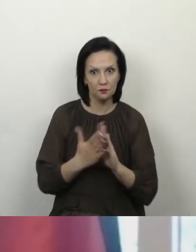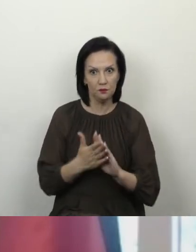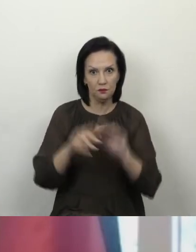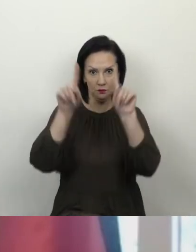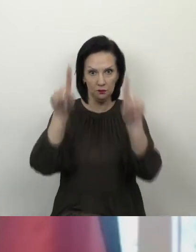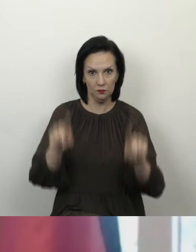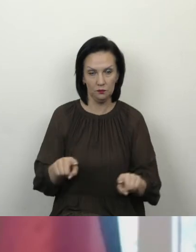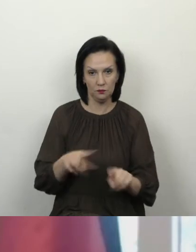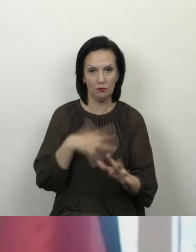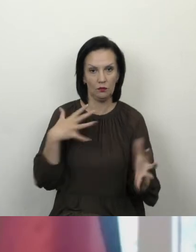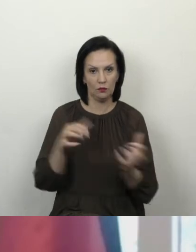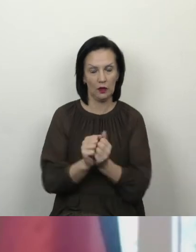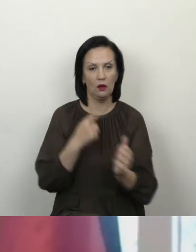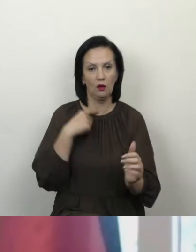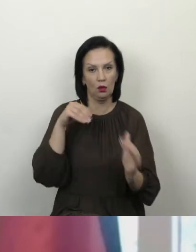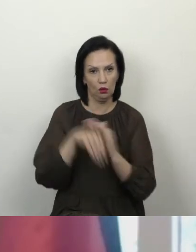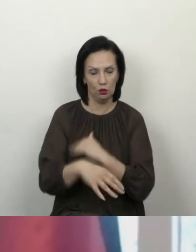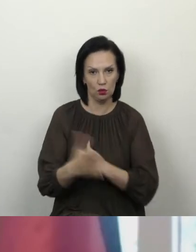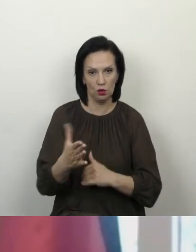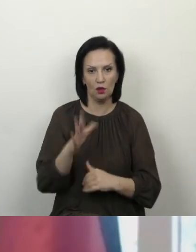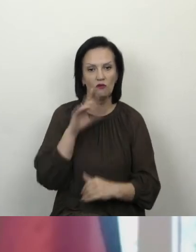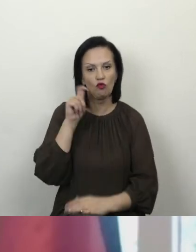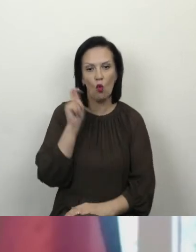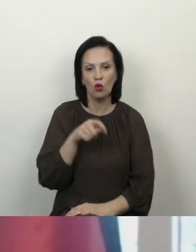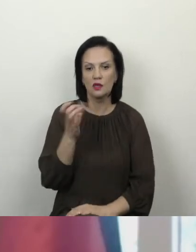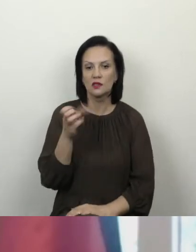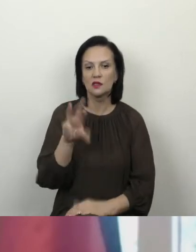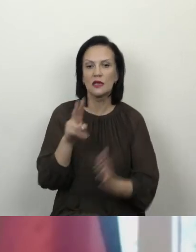with Article 71,